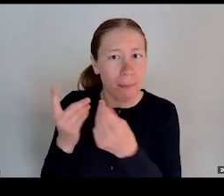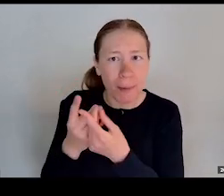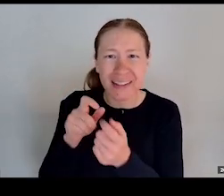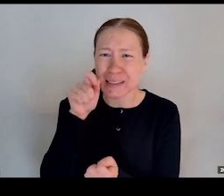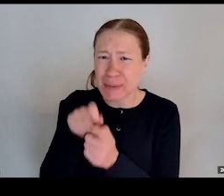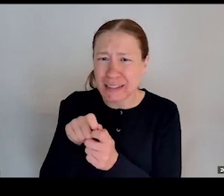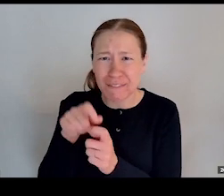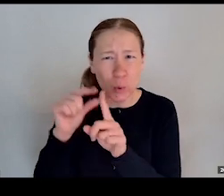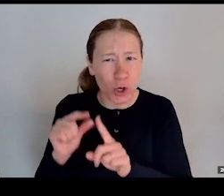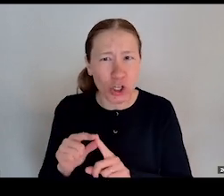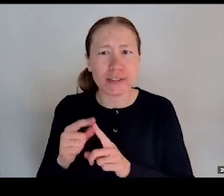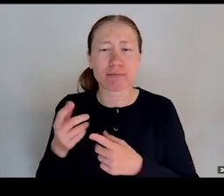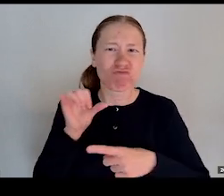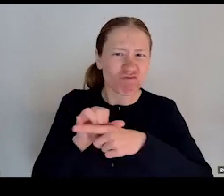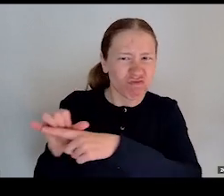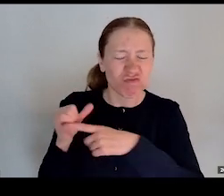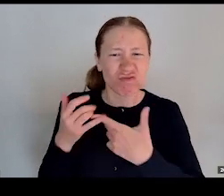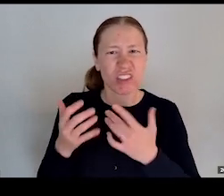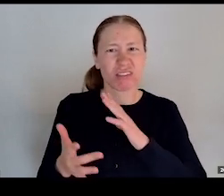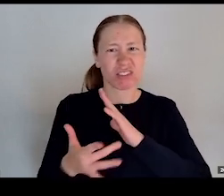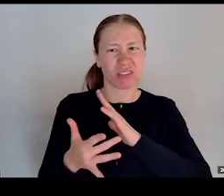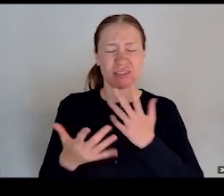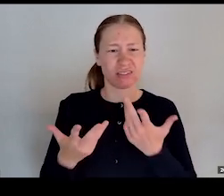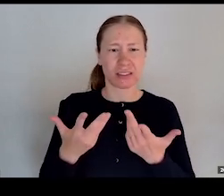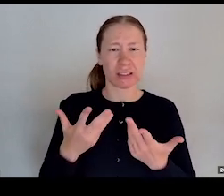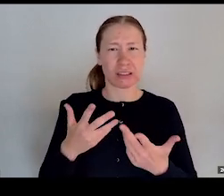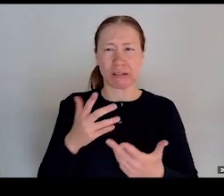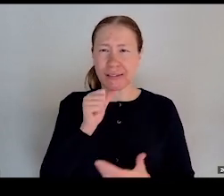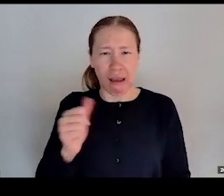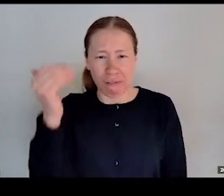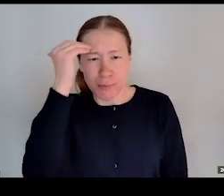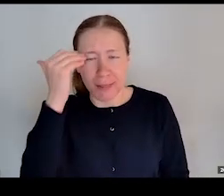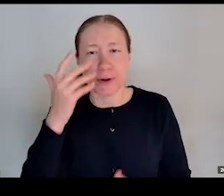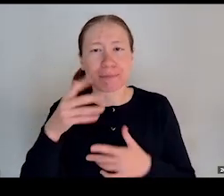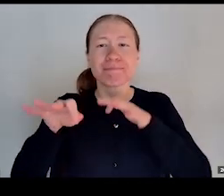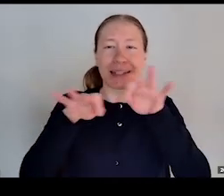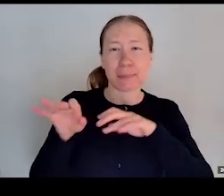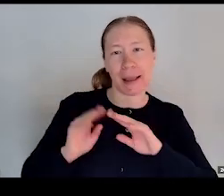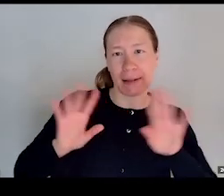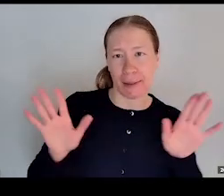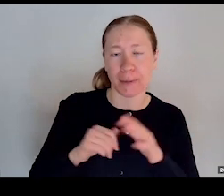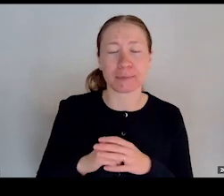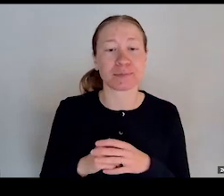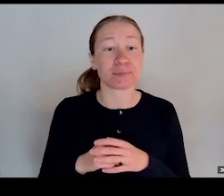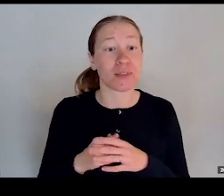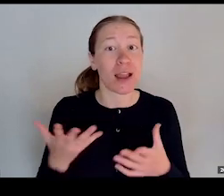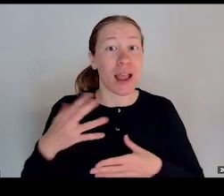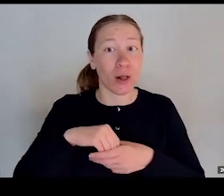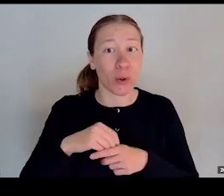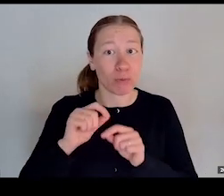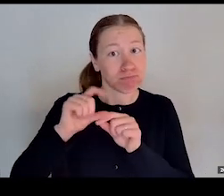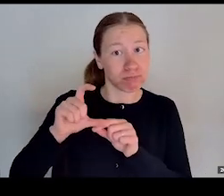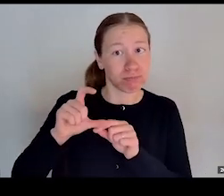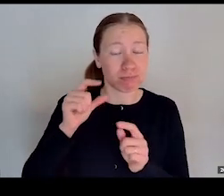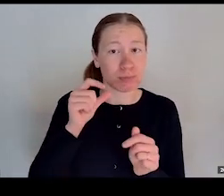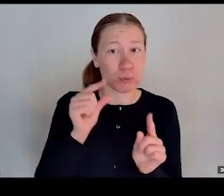any complex terms that people might not be familiar with. Include large text with high color contrast, and then making